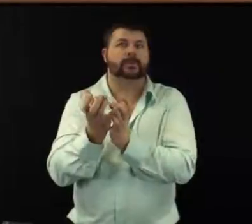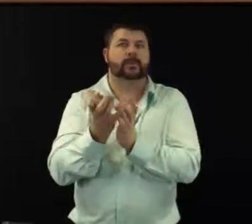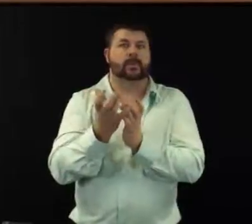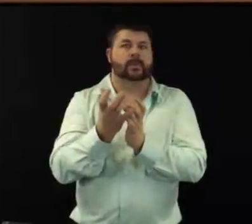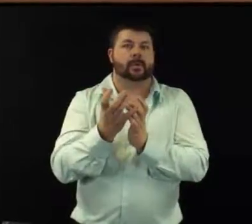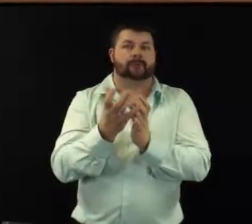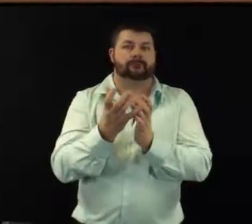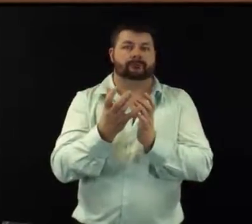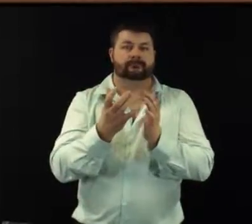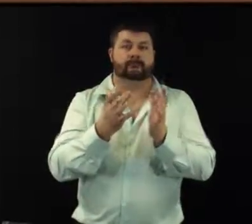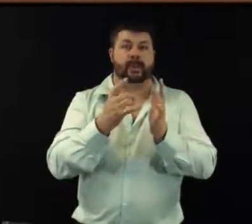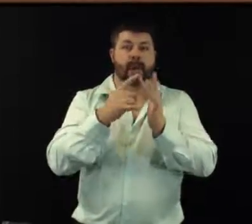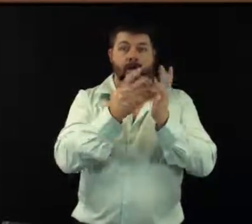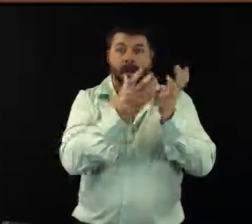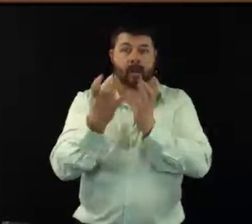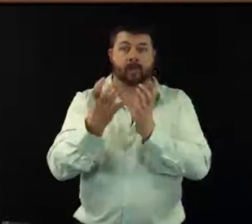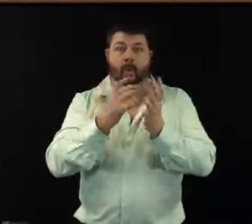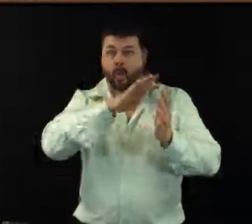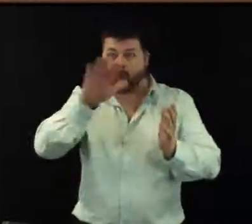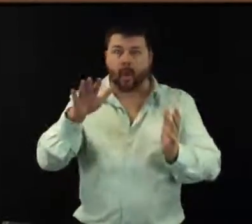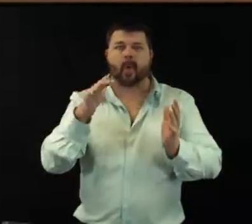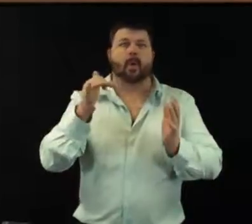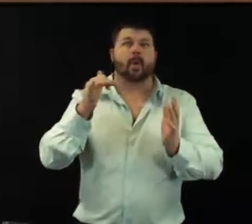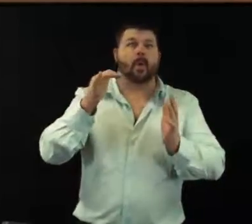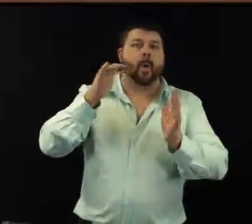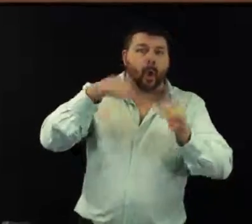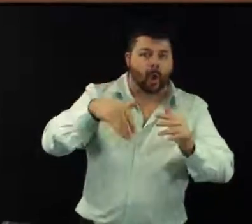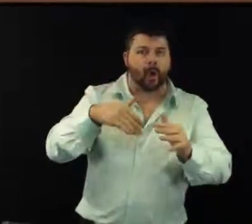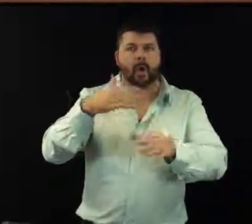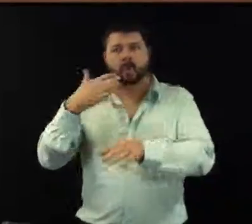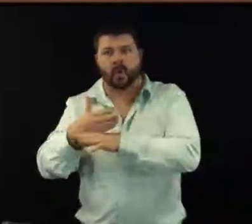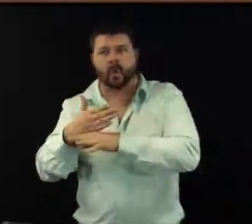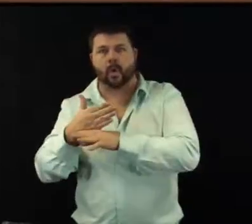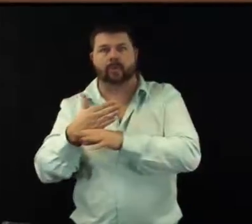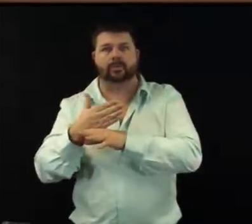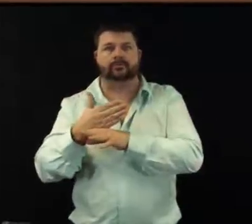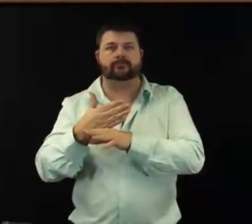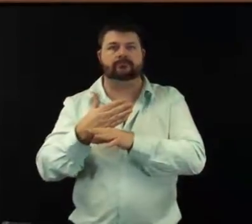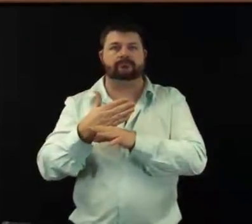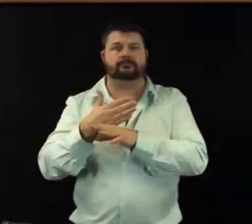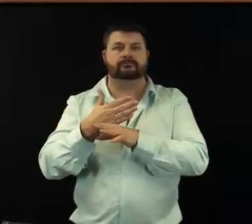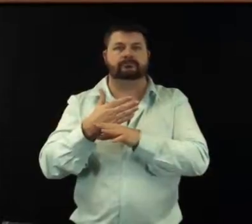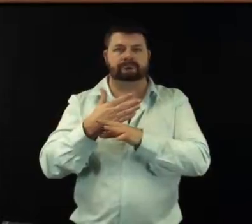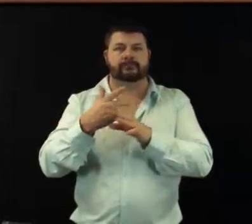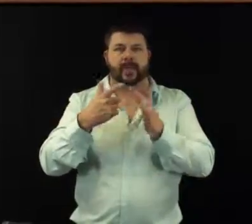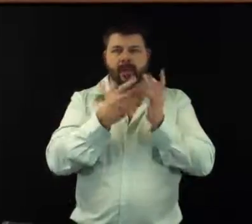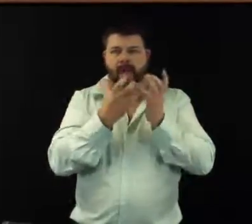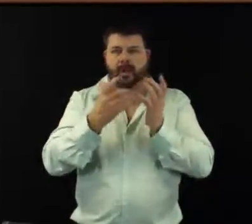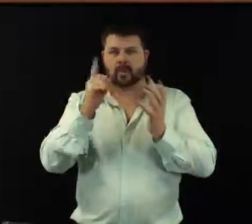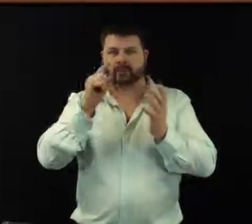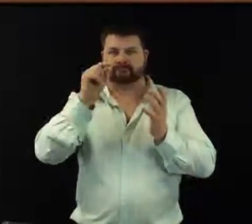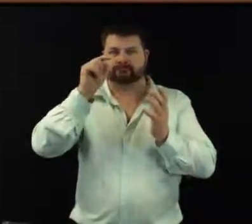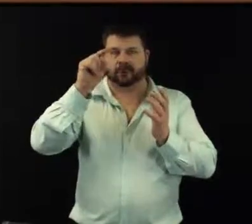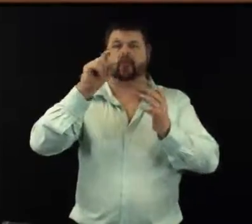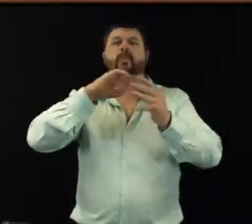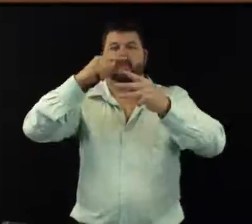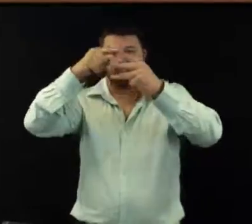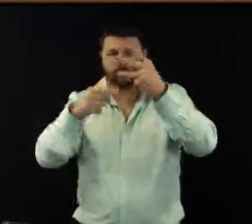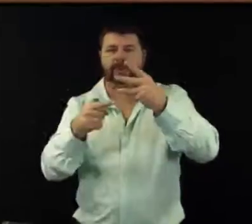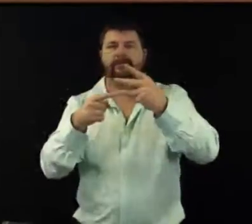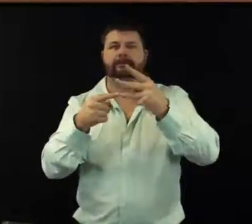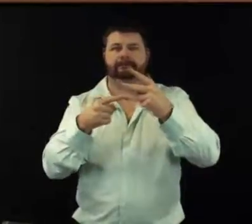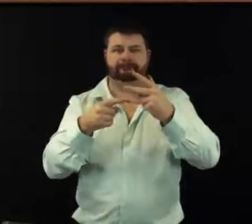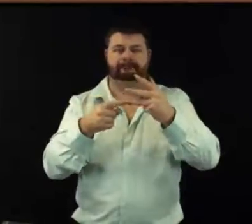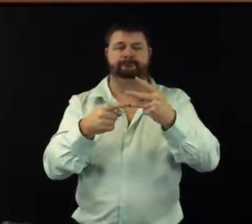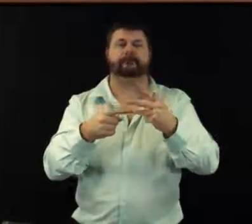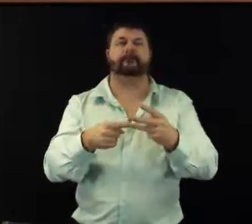iCloud label and underneath that, All iCloud, Home, and Work. The home and work entries are iCloud calendars